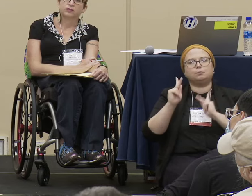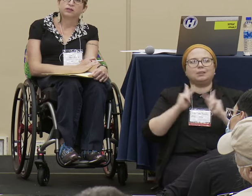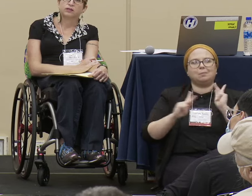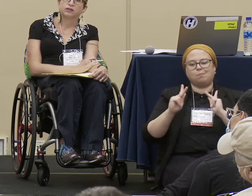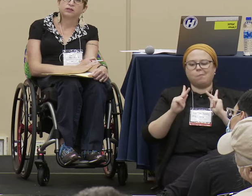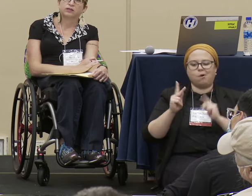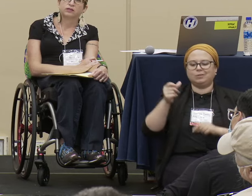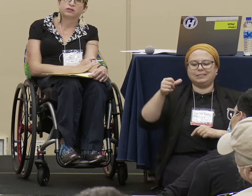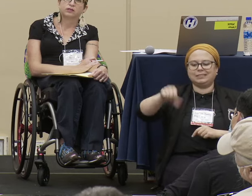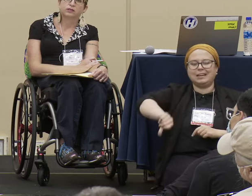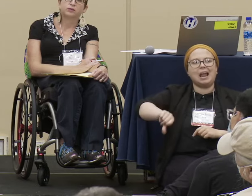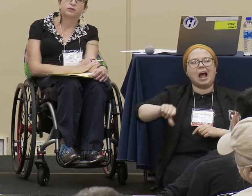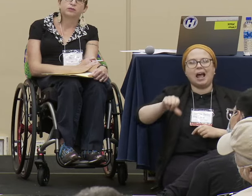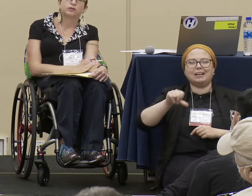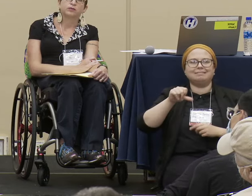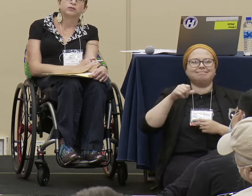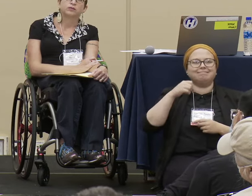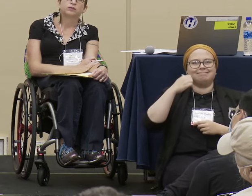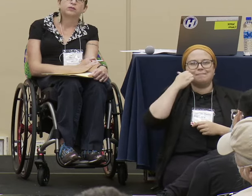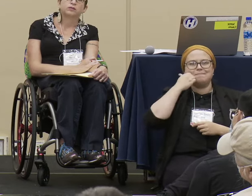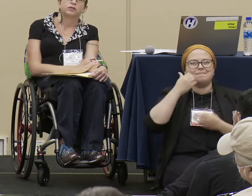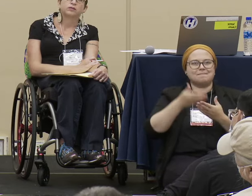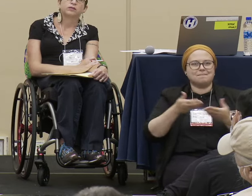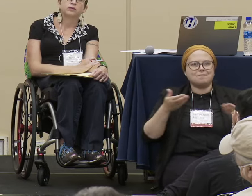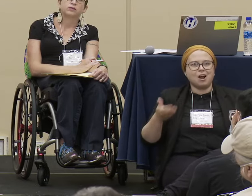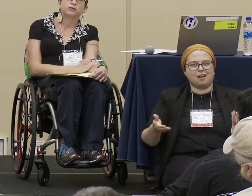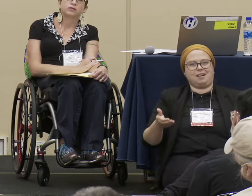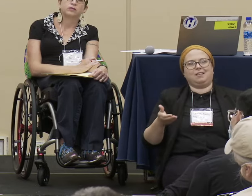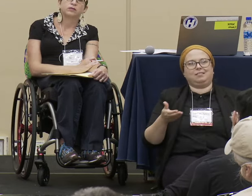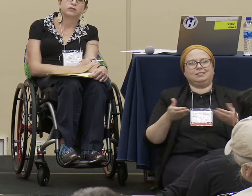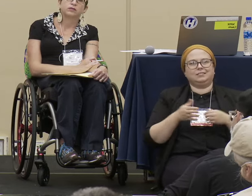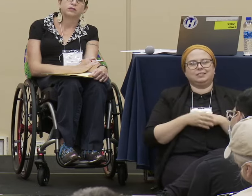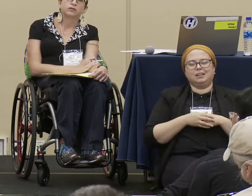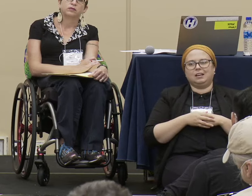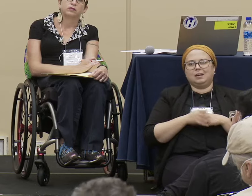sanitary napkins and things like that when dealing with menstruation,